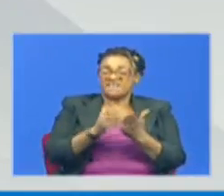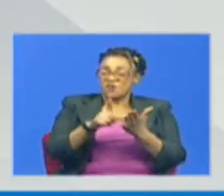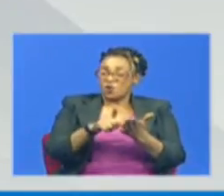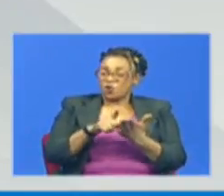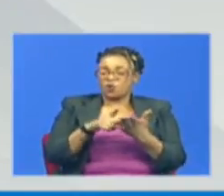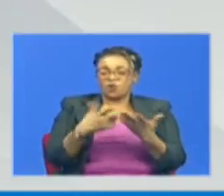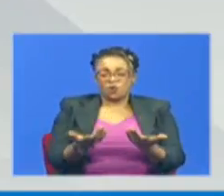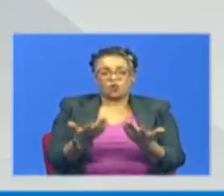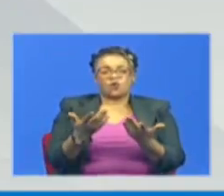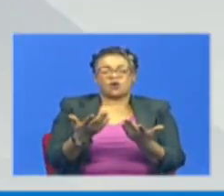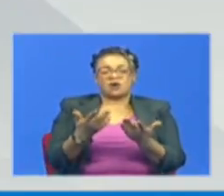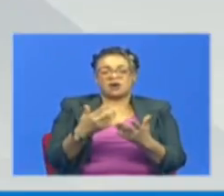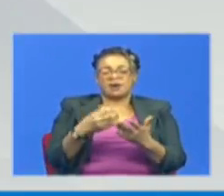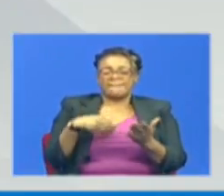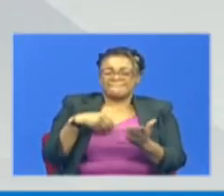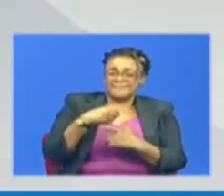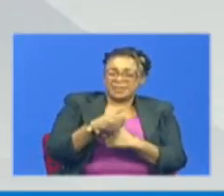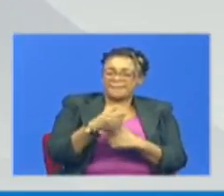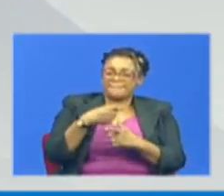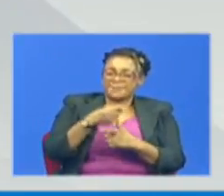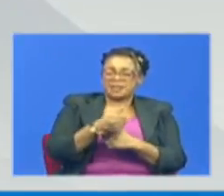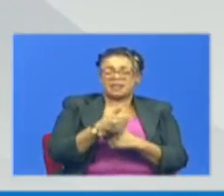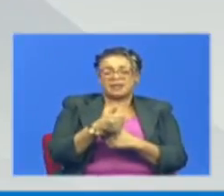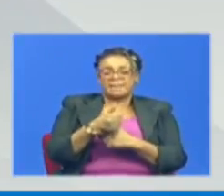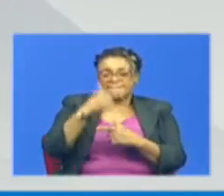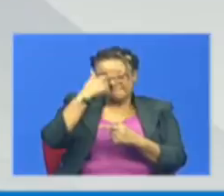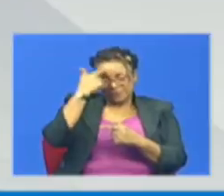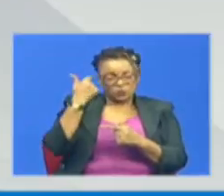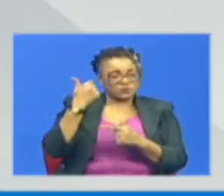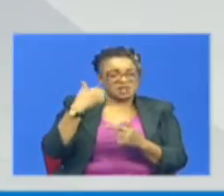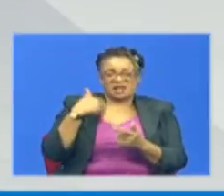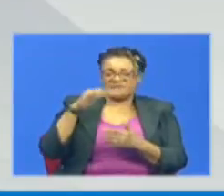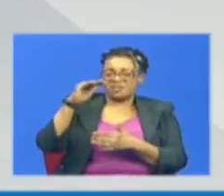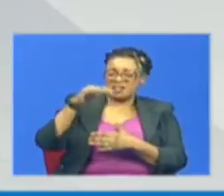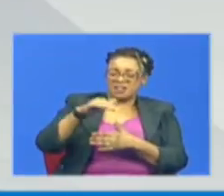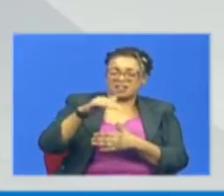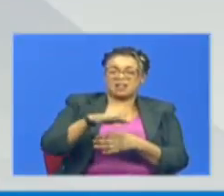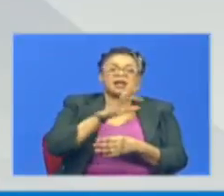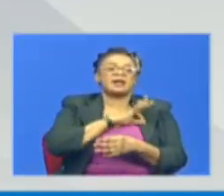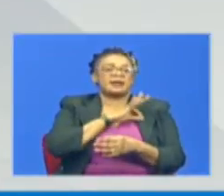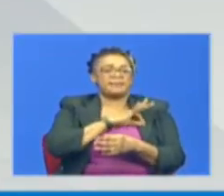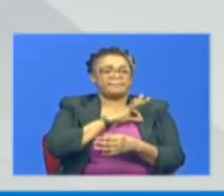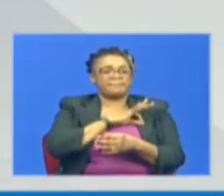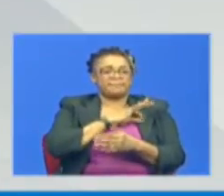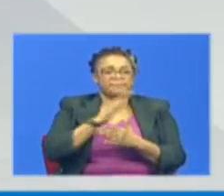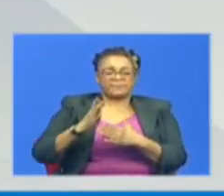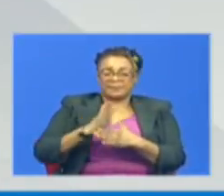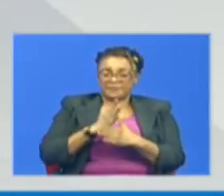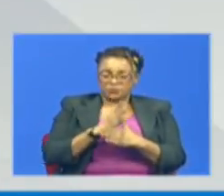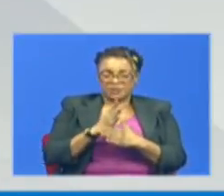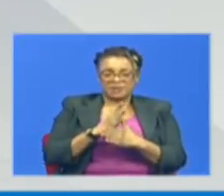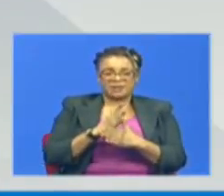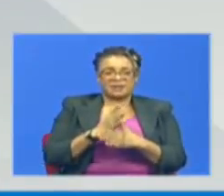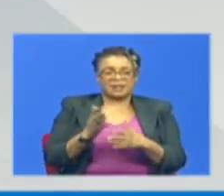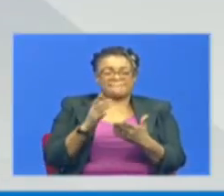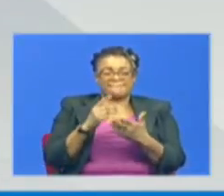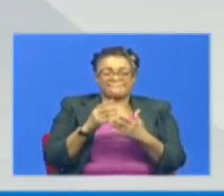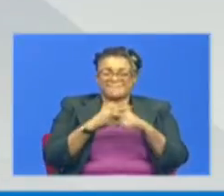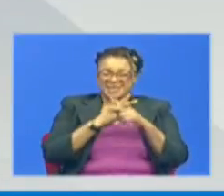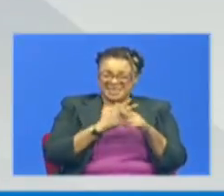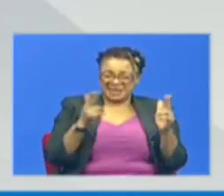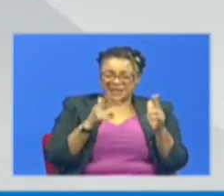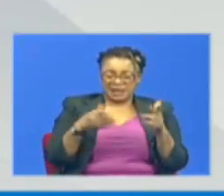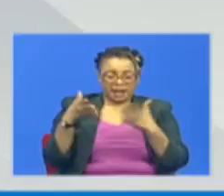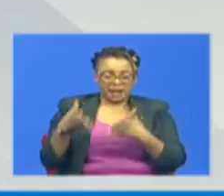servicing their current loans as a result of loss or decline in income. Now, between the beginning of the situation and now, are we seeing